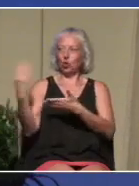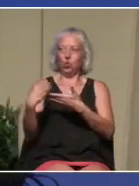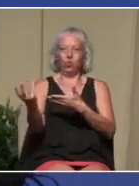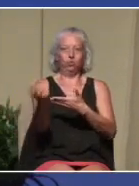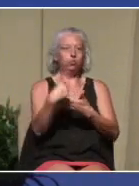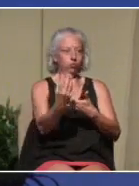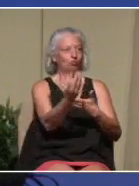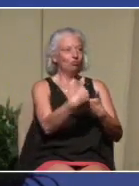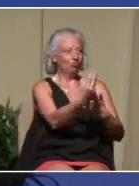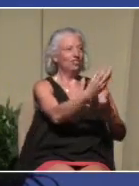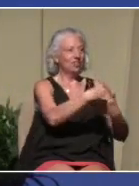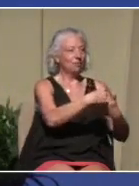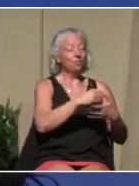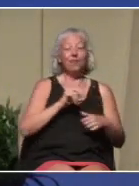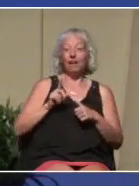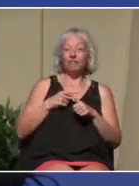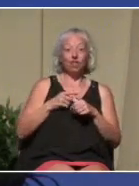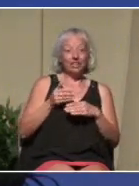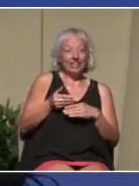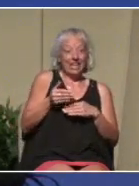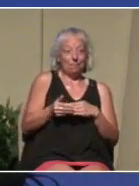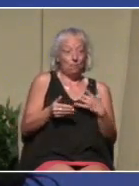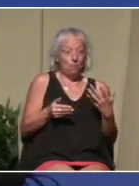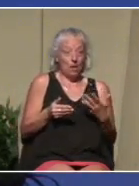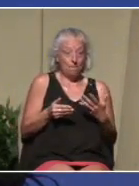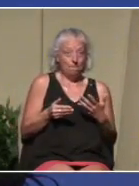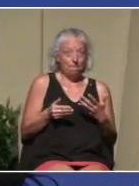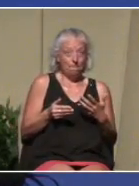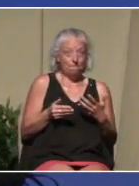and so the first step is,